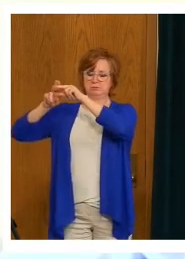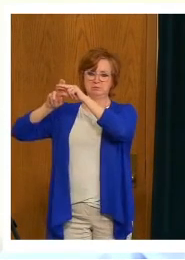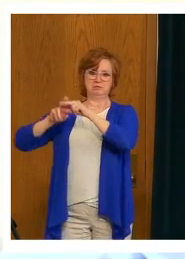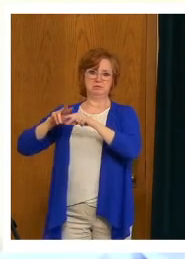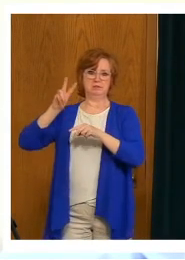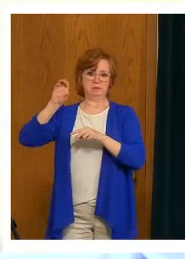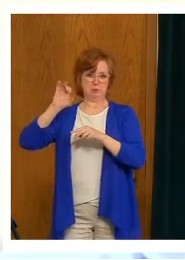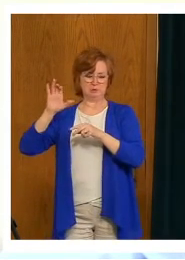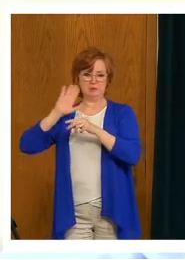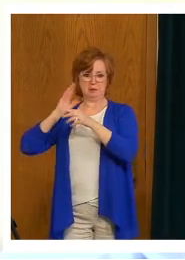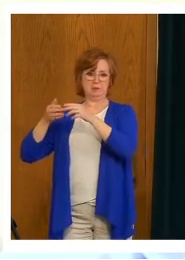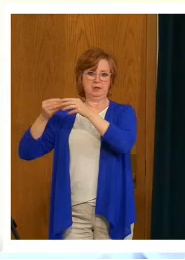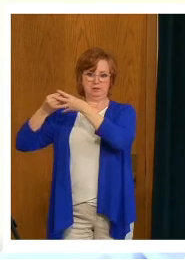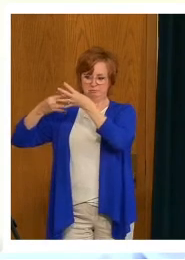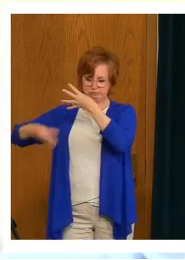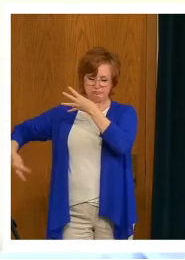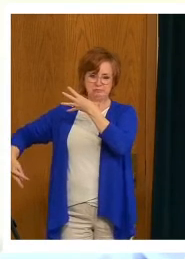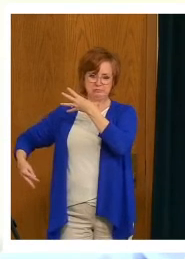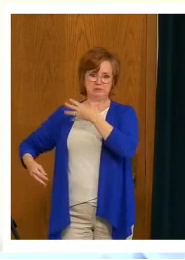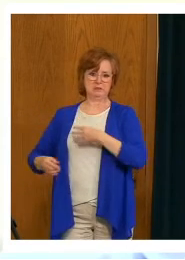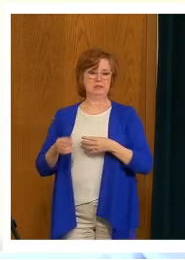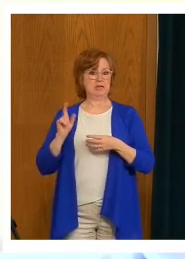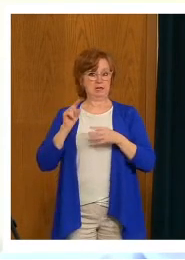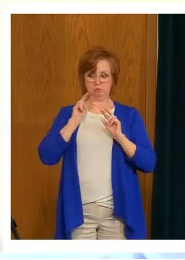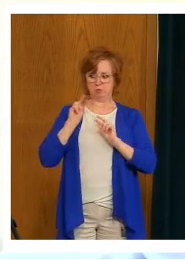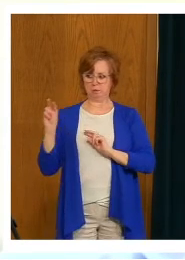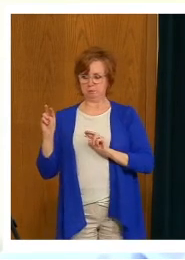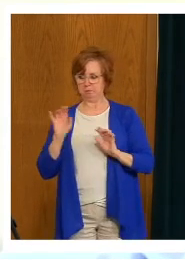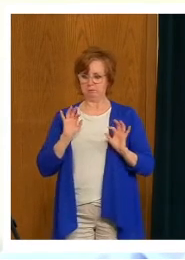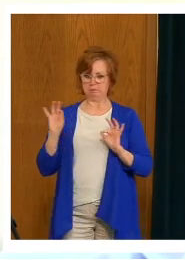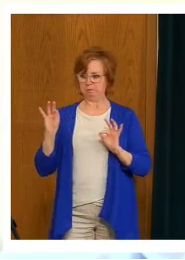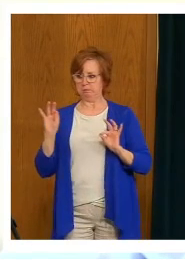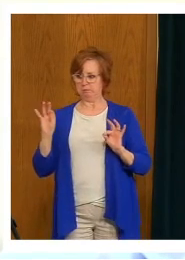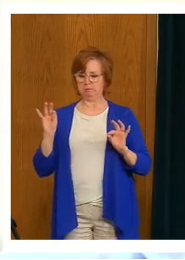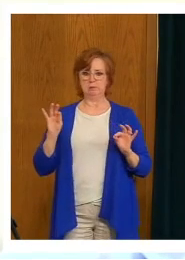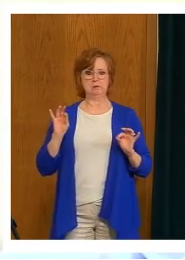So we need to just keep an eye on those things as well. So as we,